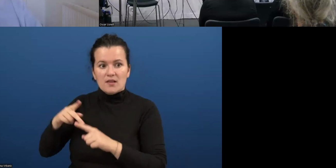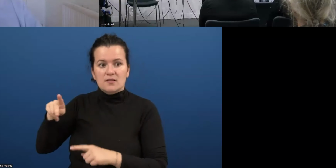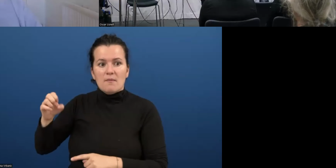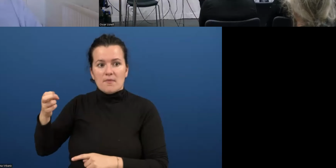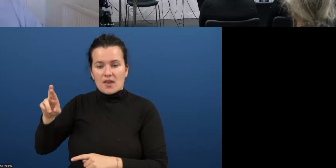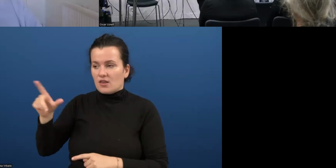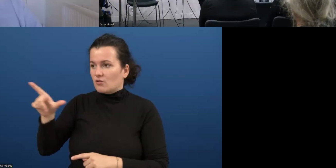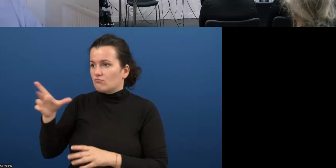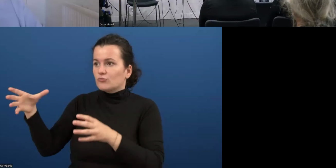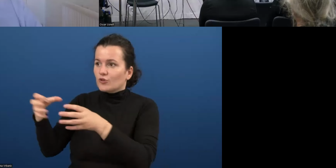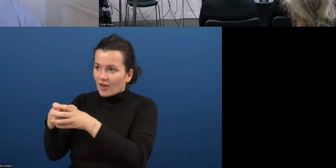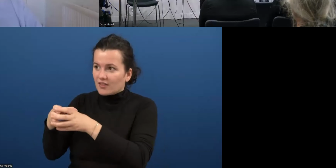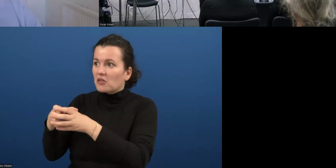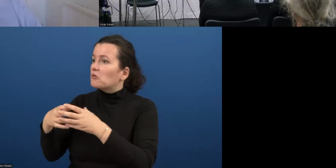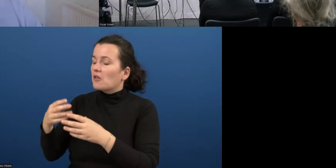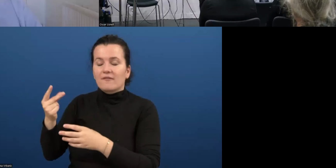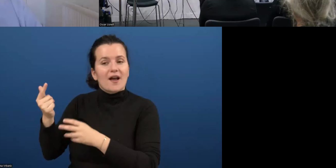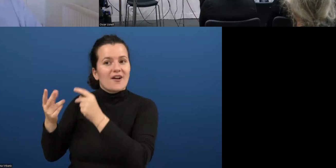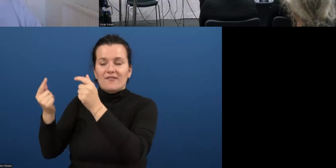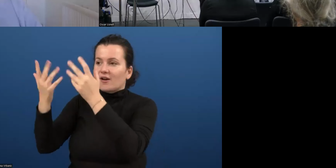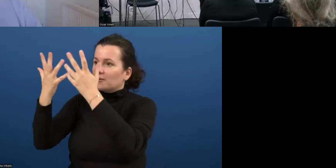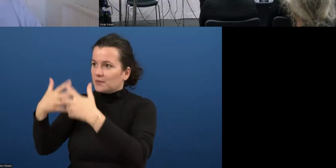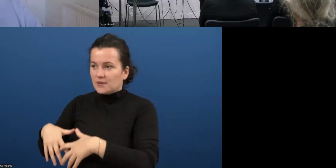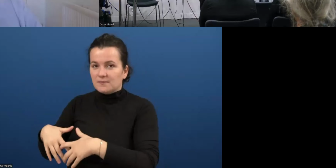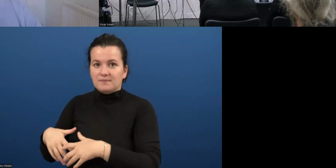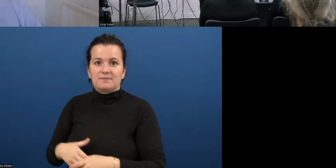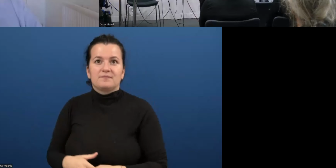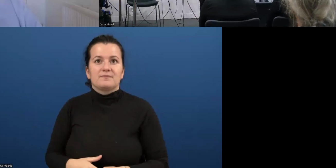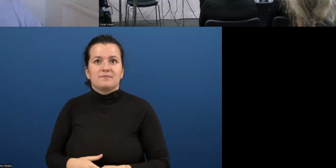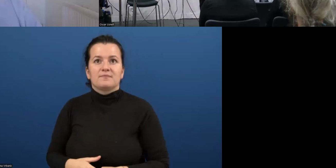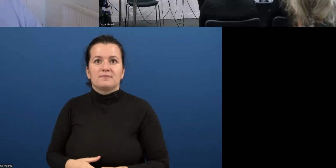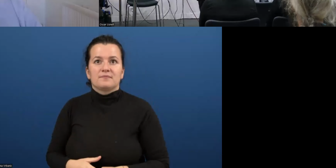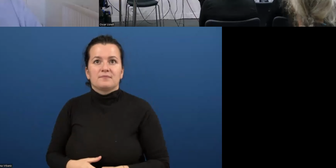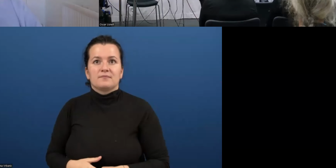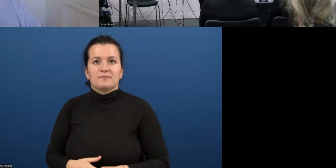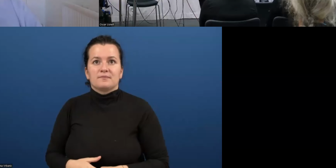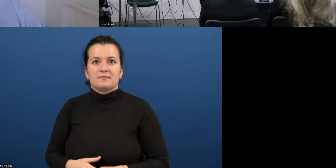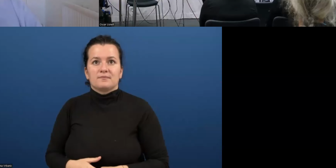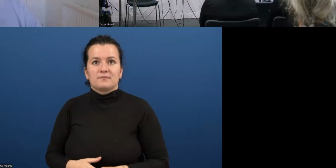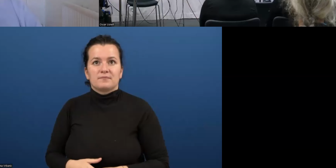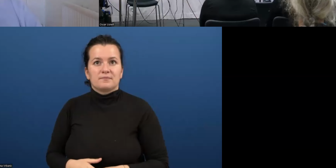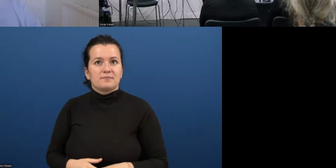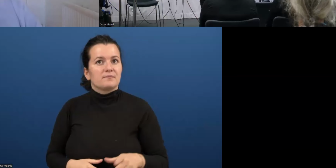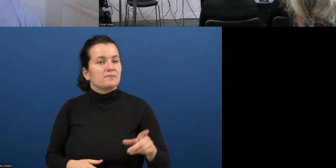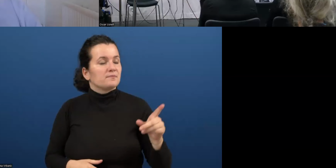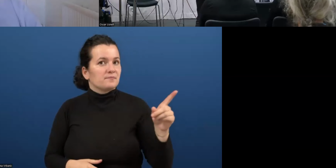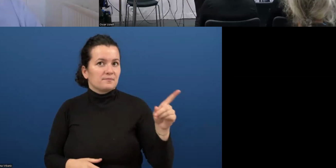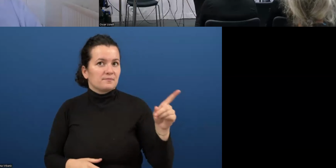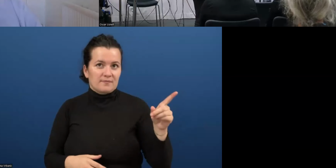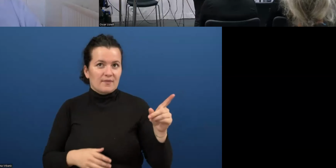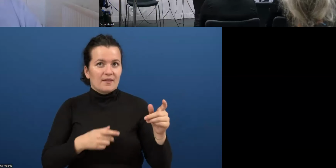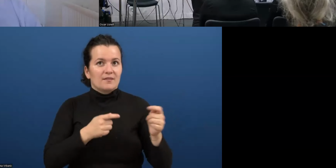it comes. So does that help? Yeah, and I also think that there is... I got